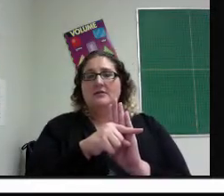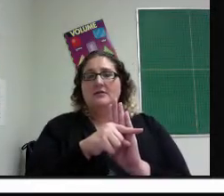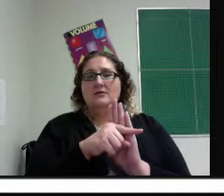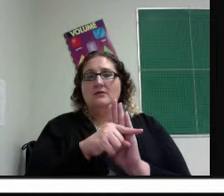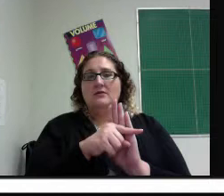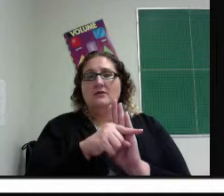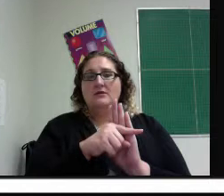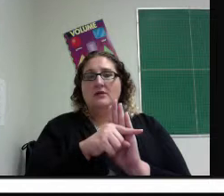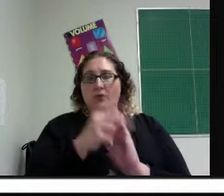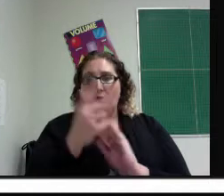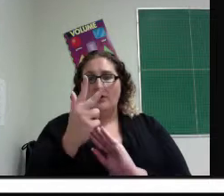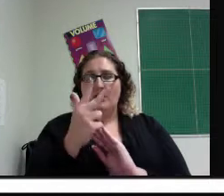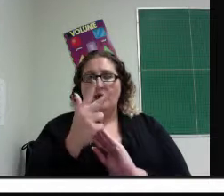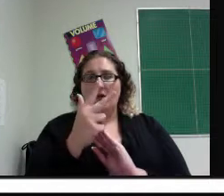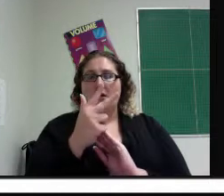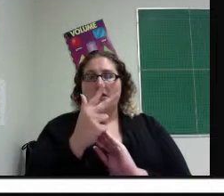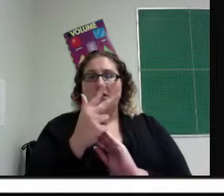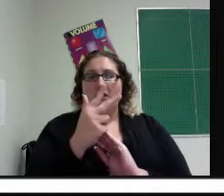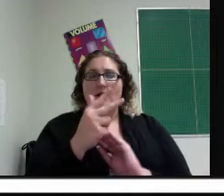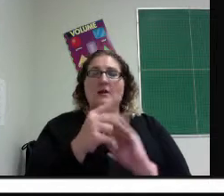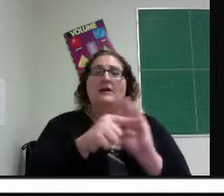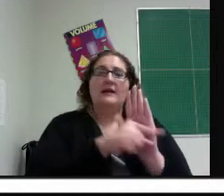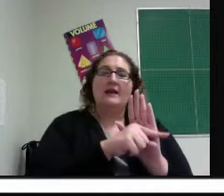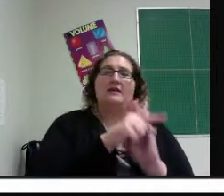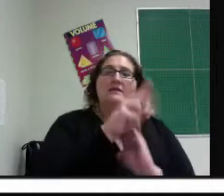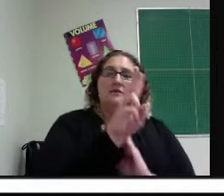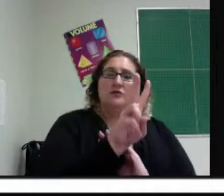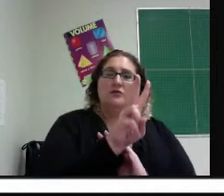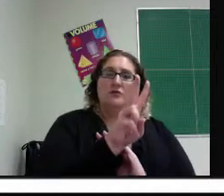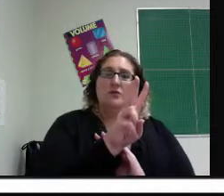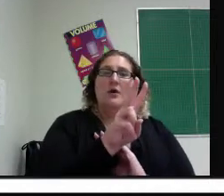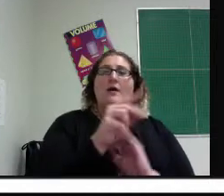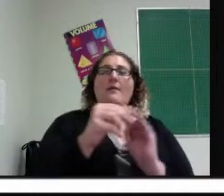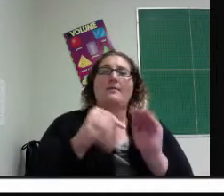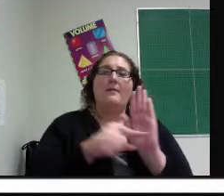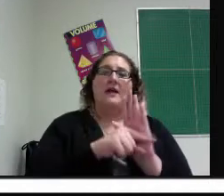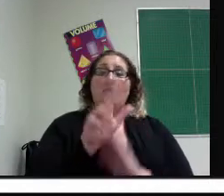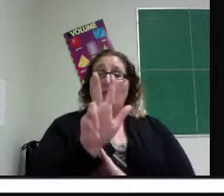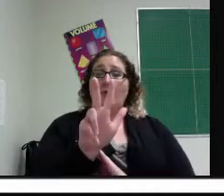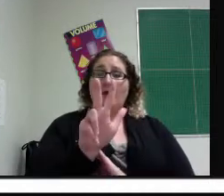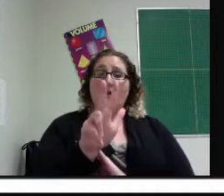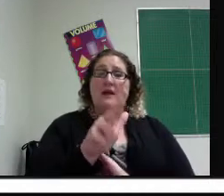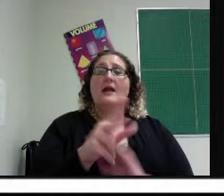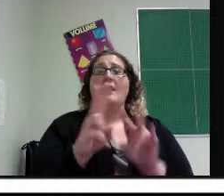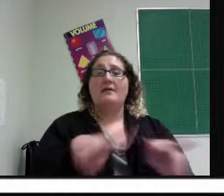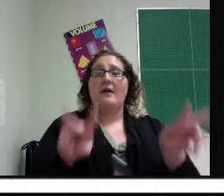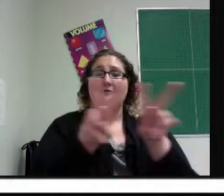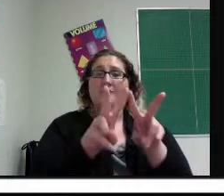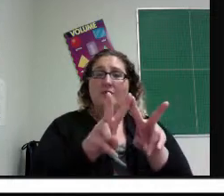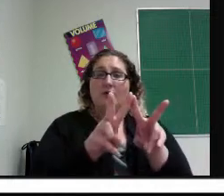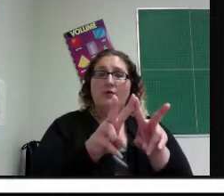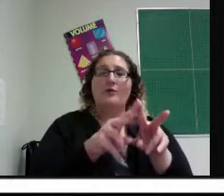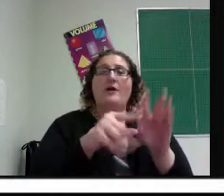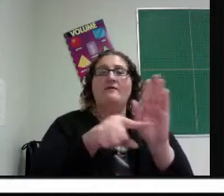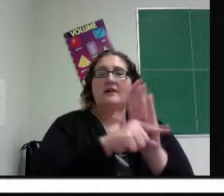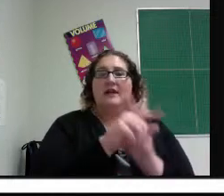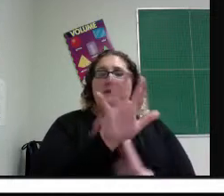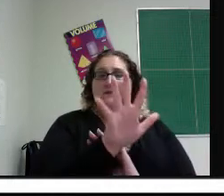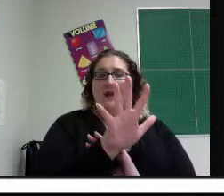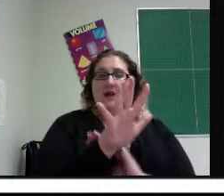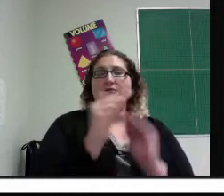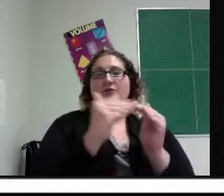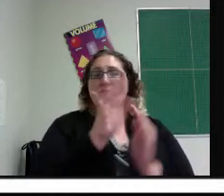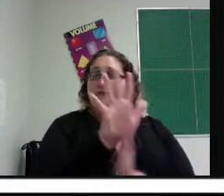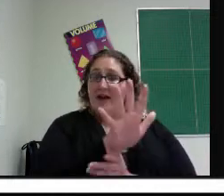this is at 3, -2, the absolute value of -2 minus 3, and I get the absolute value of -5, which is